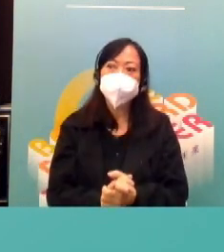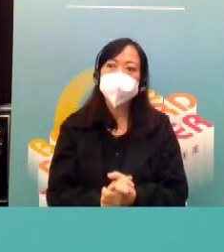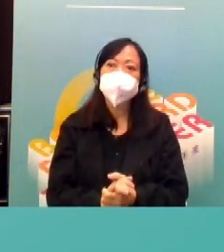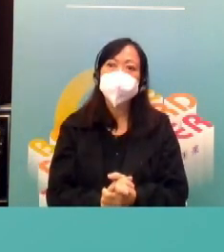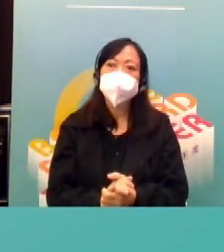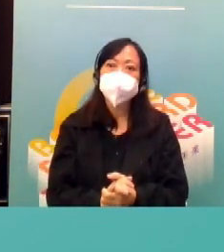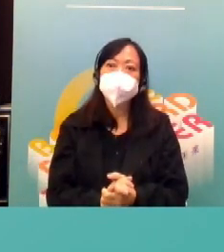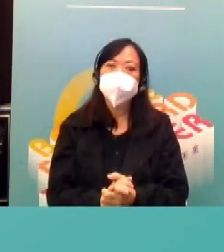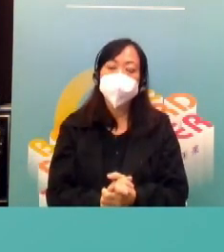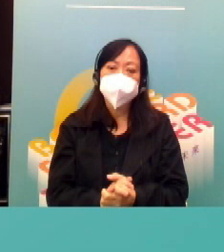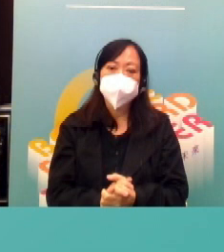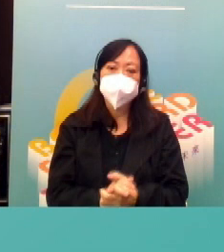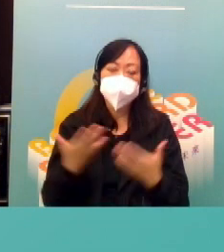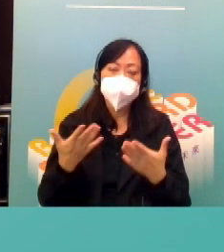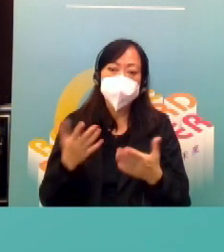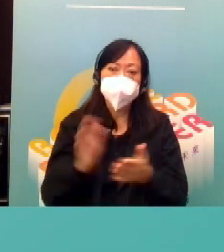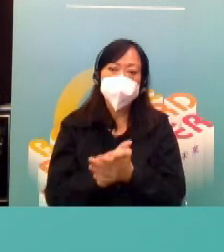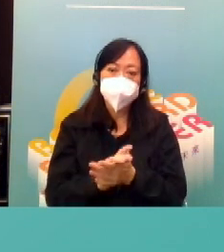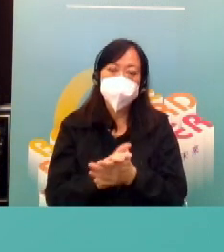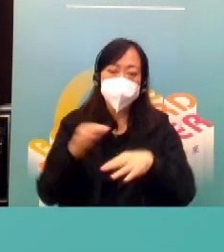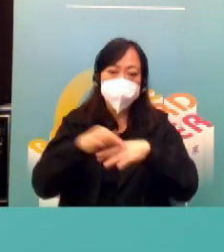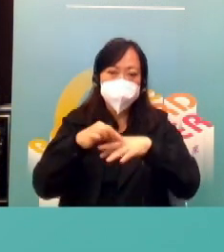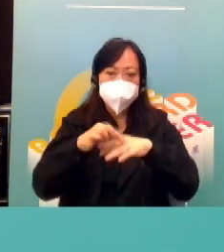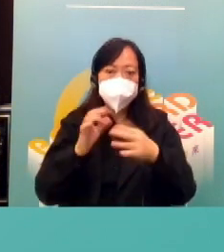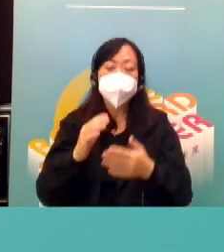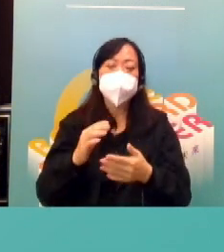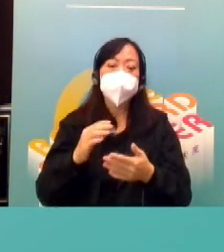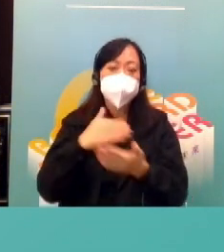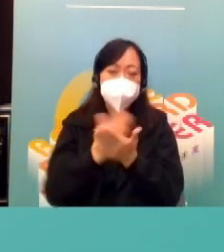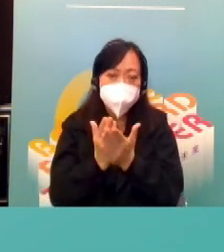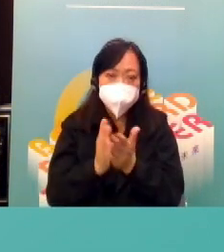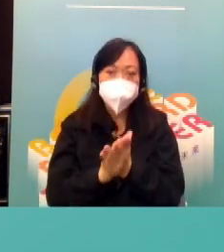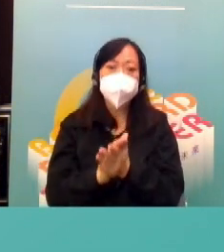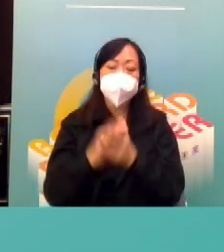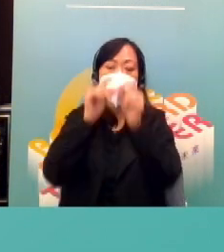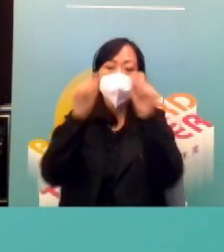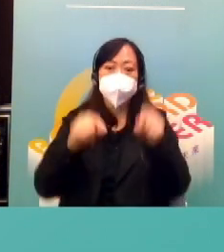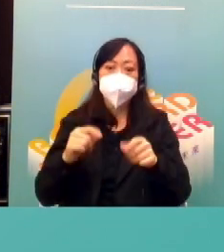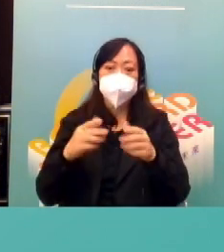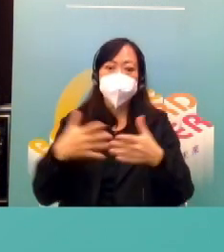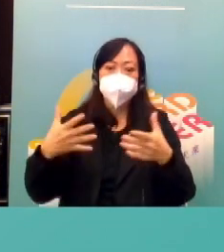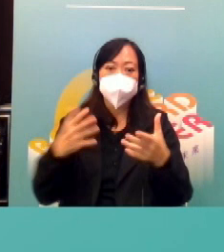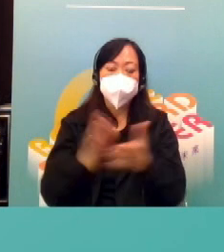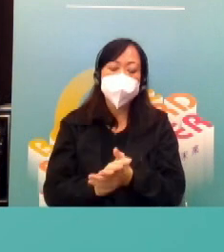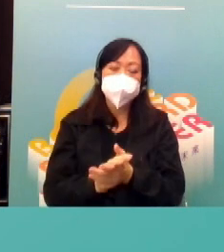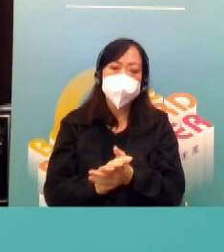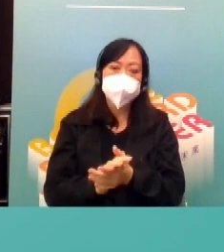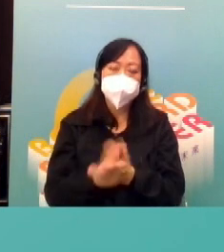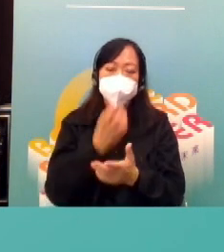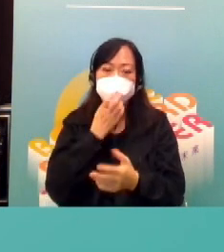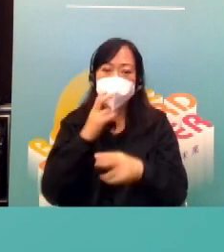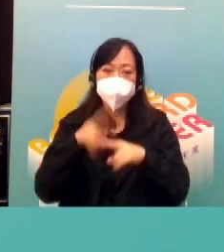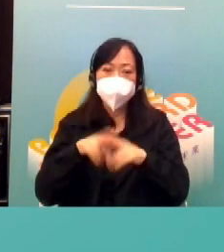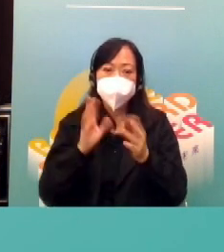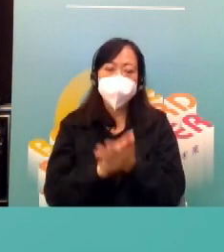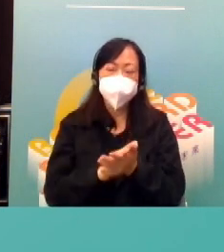in Asia-Pacific region, advancing women's equality could add as much as 4.5 trillion or 12% of GDP to the region's